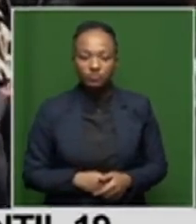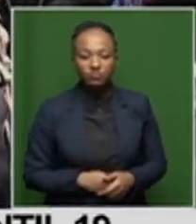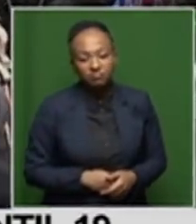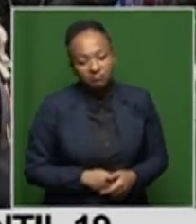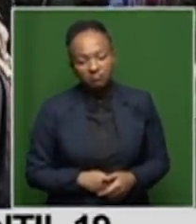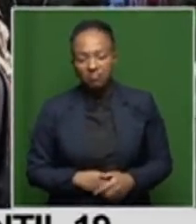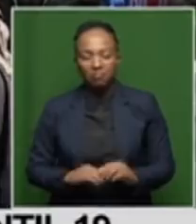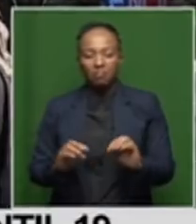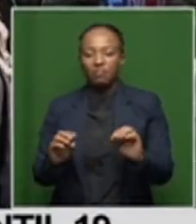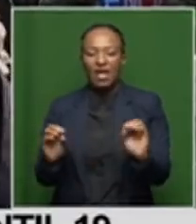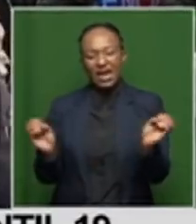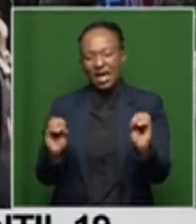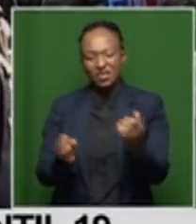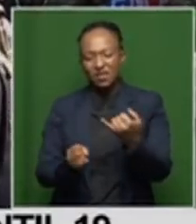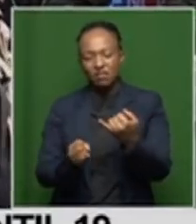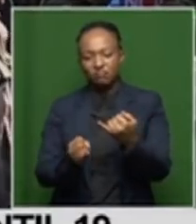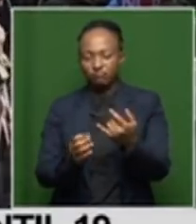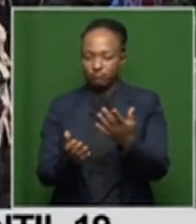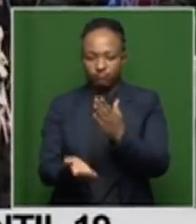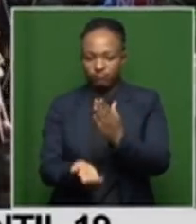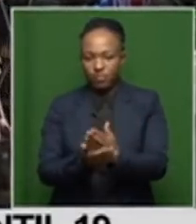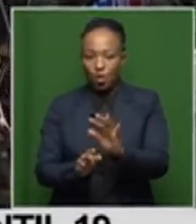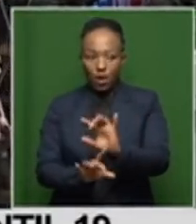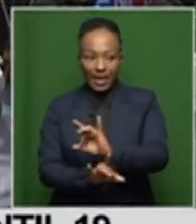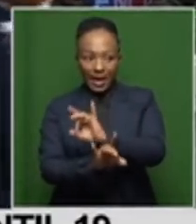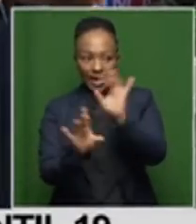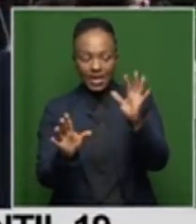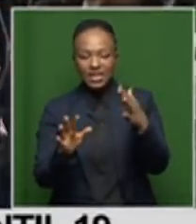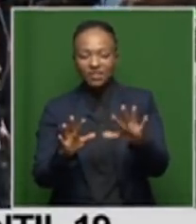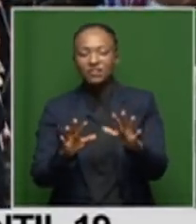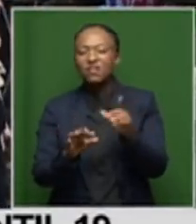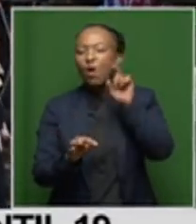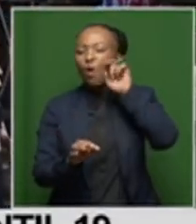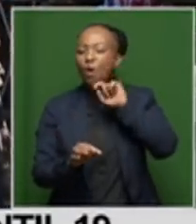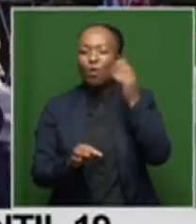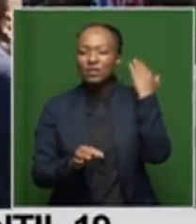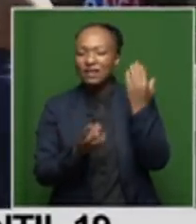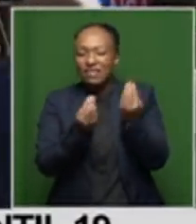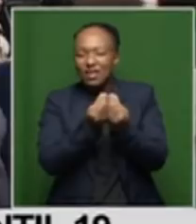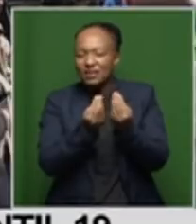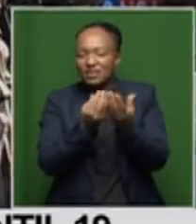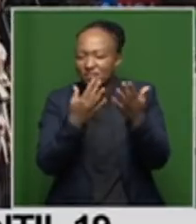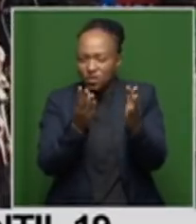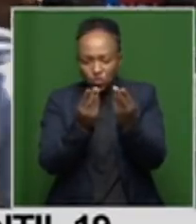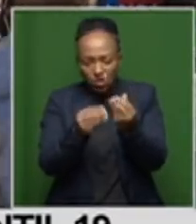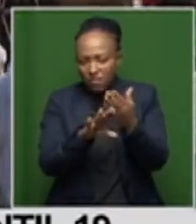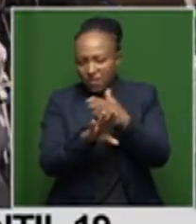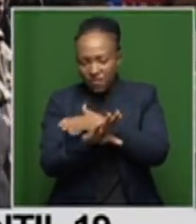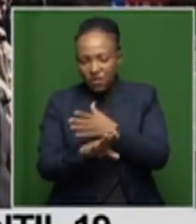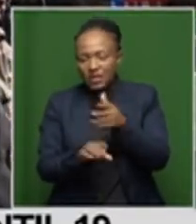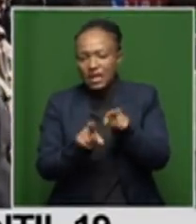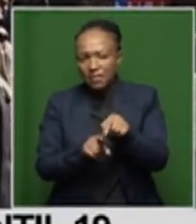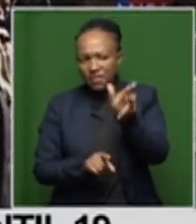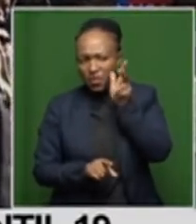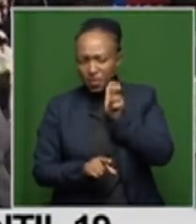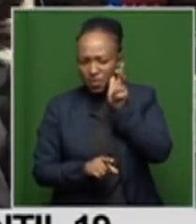course there's no doubt it was clear that the issues that they are recycling in court, it's issues that have been dealt before. But even if you listen to the